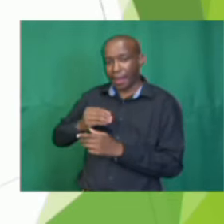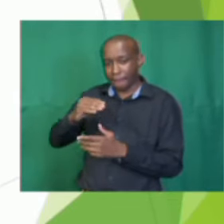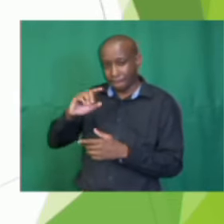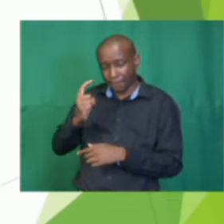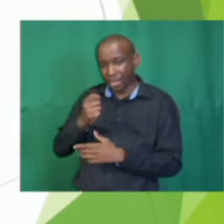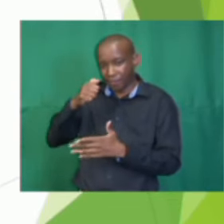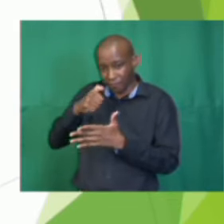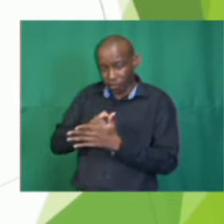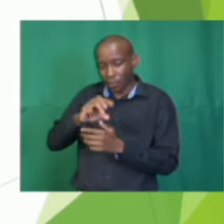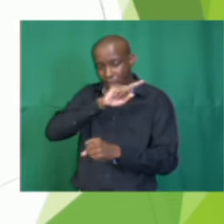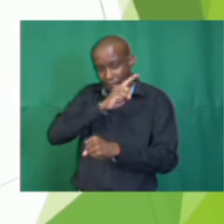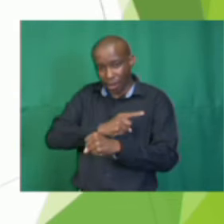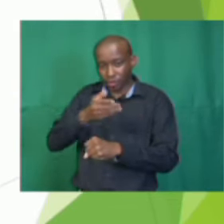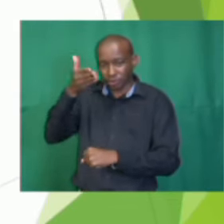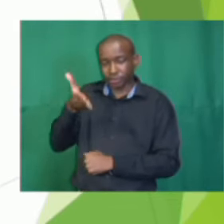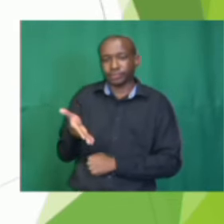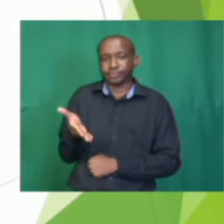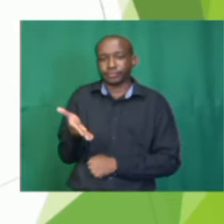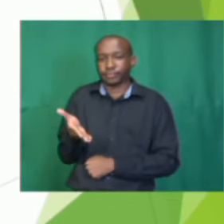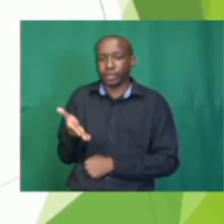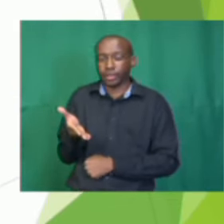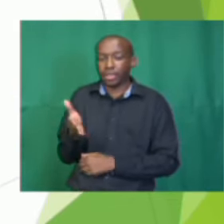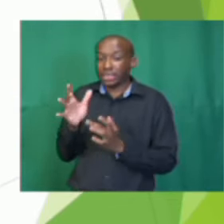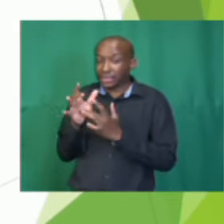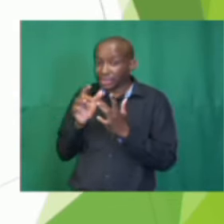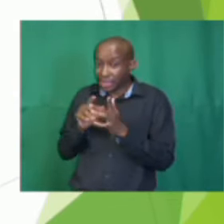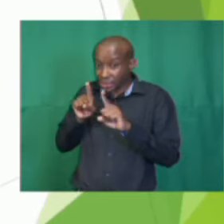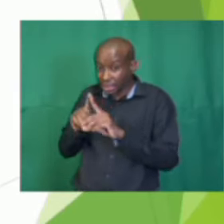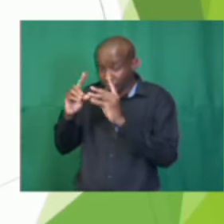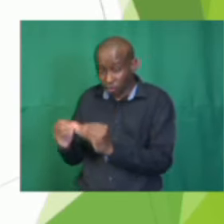Olivet. So him emerging from Mount Olivet